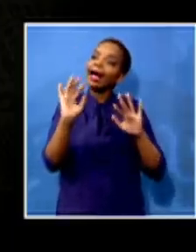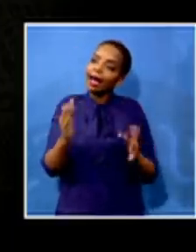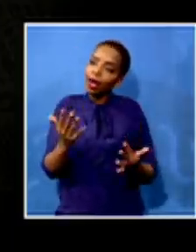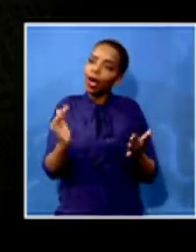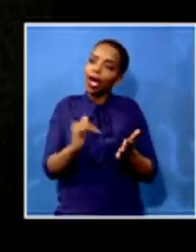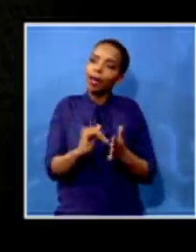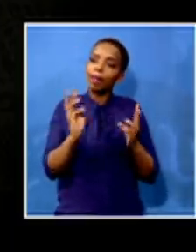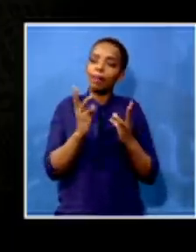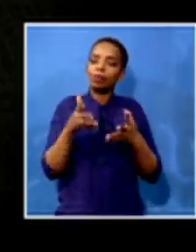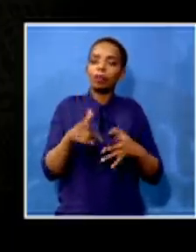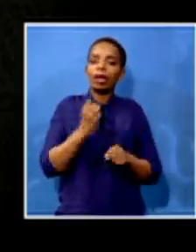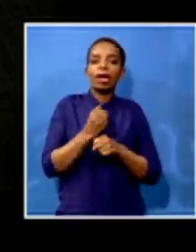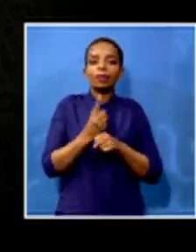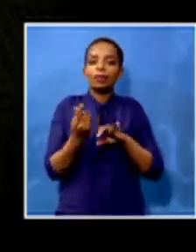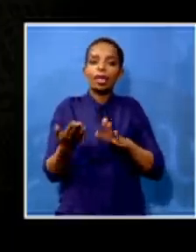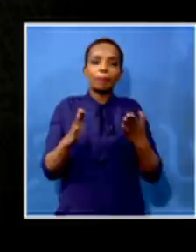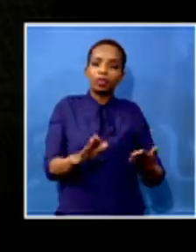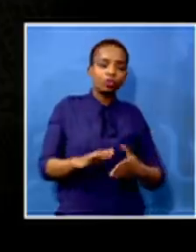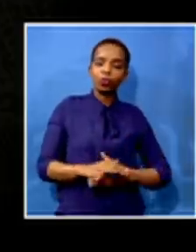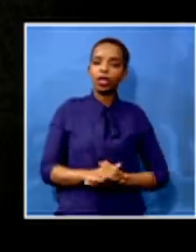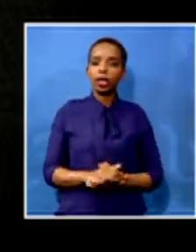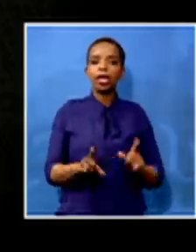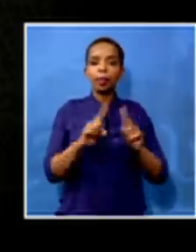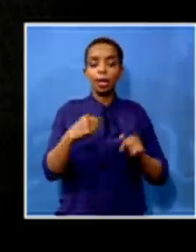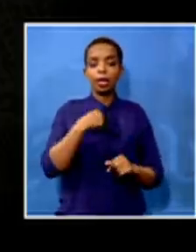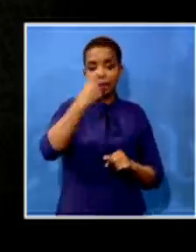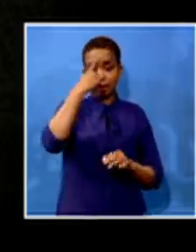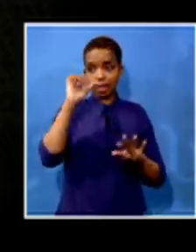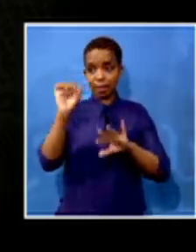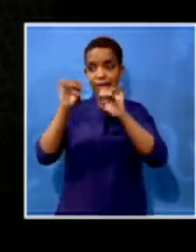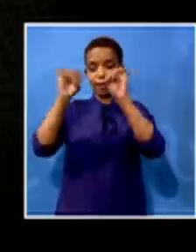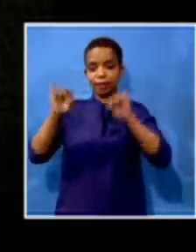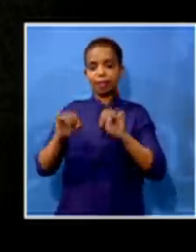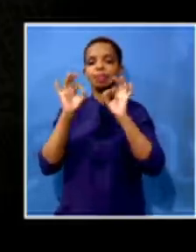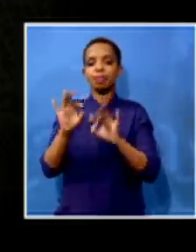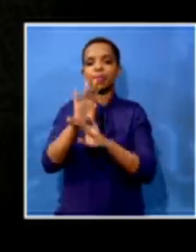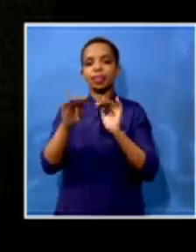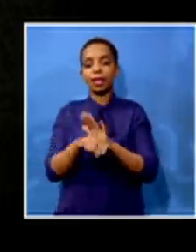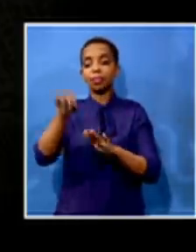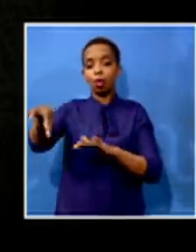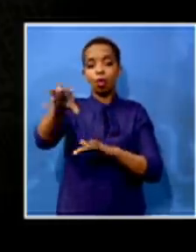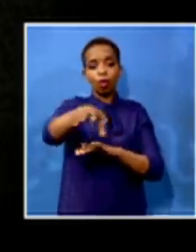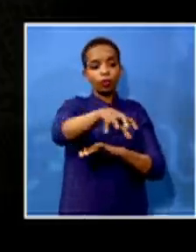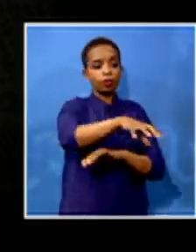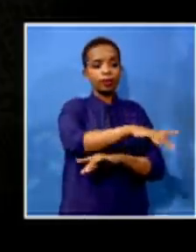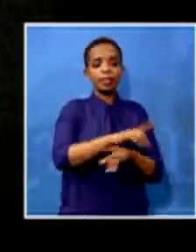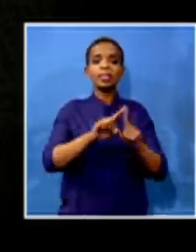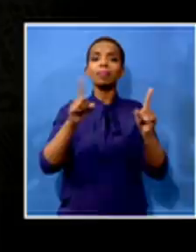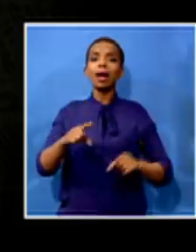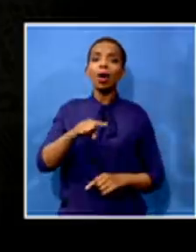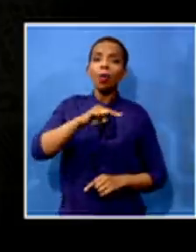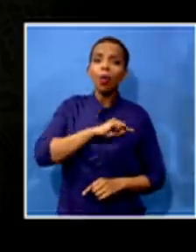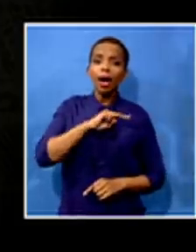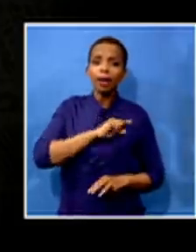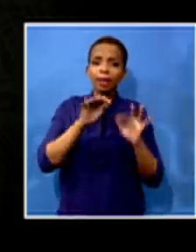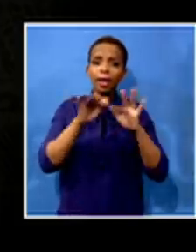the health system, I think they are much better prepared than most other provinces. But in terms of why we have the lowest